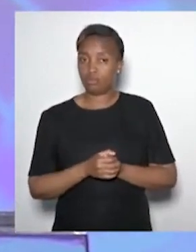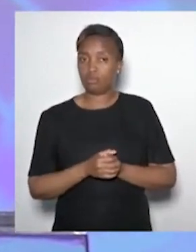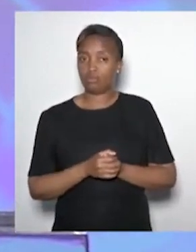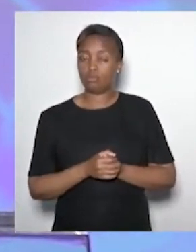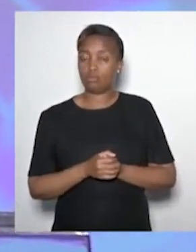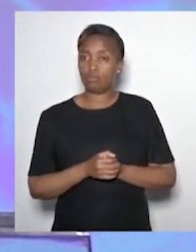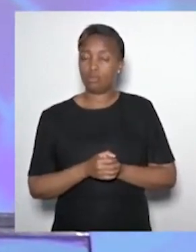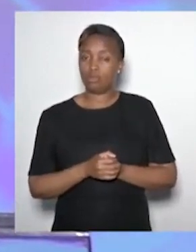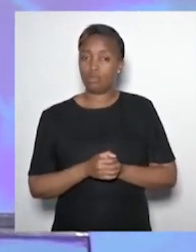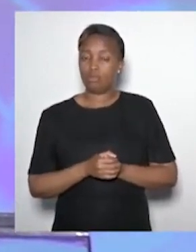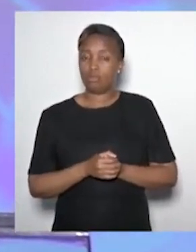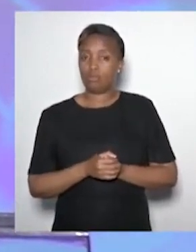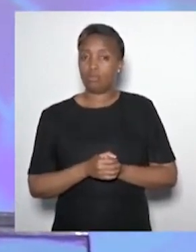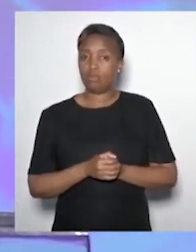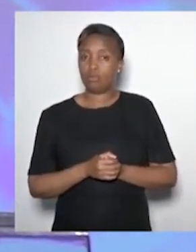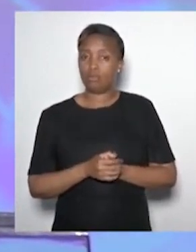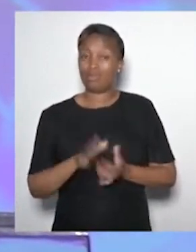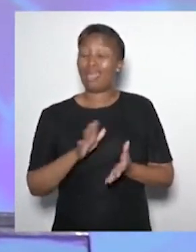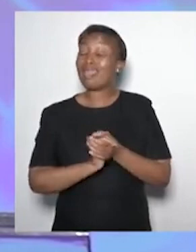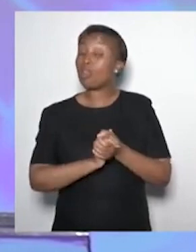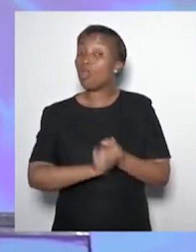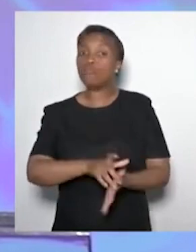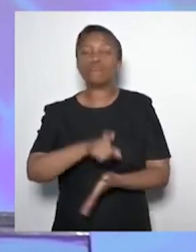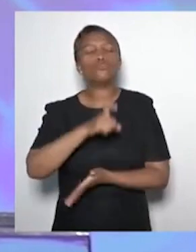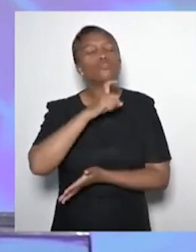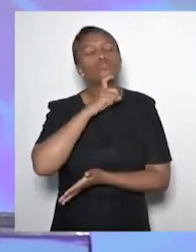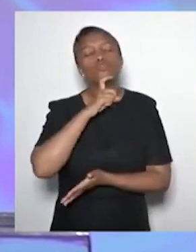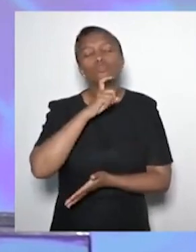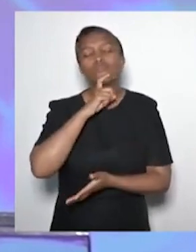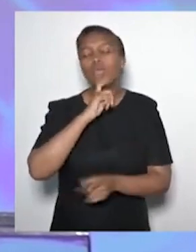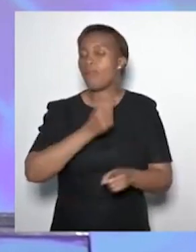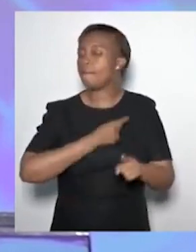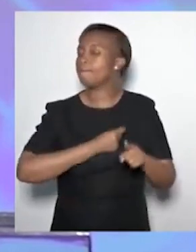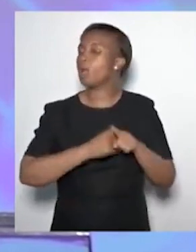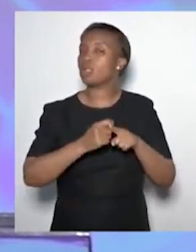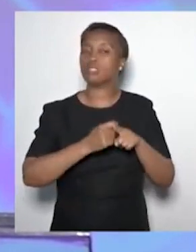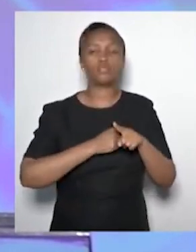and apply it and practice it,